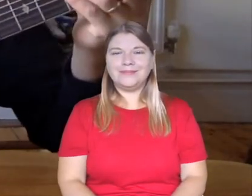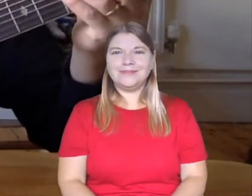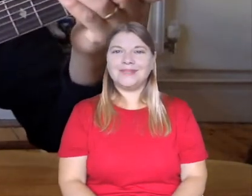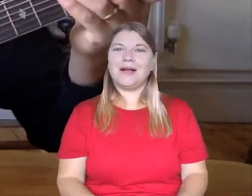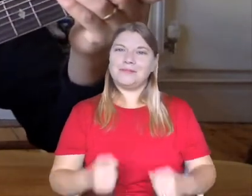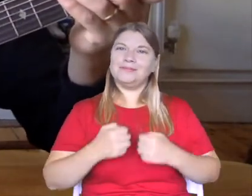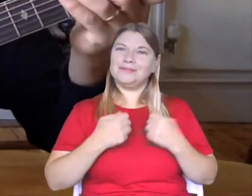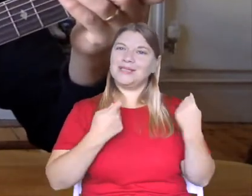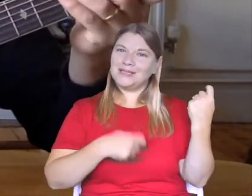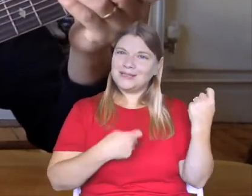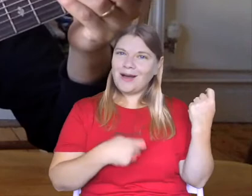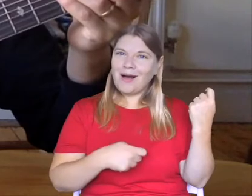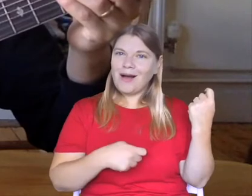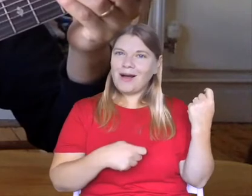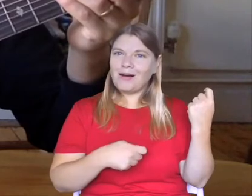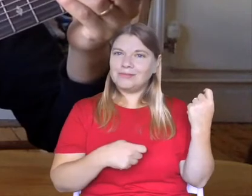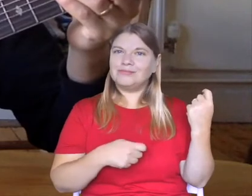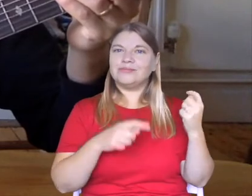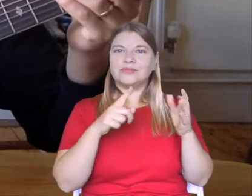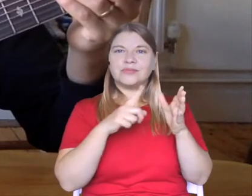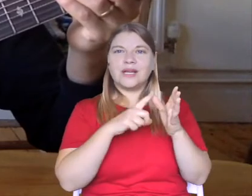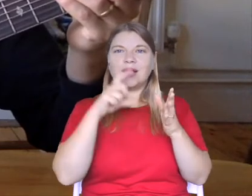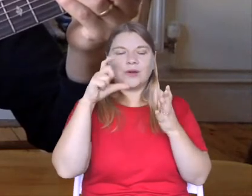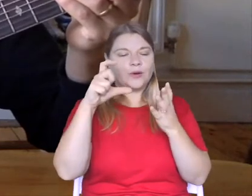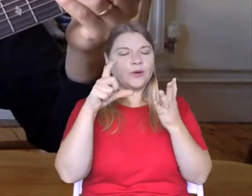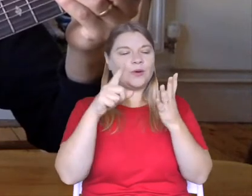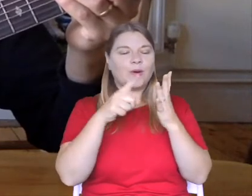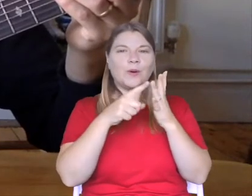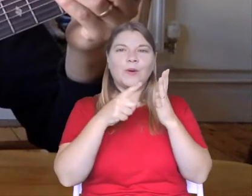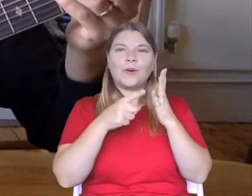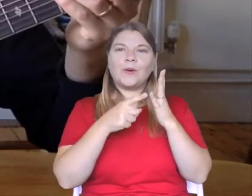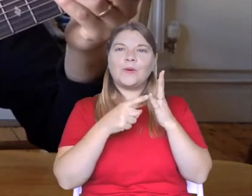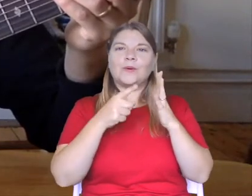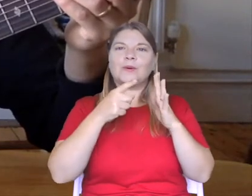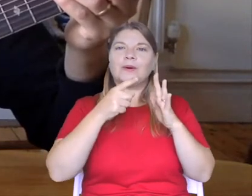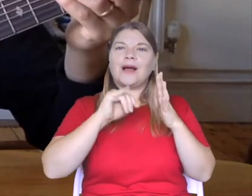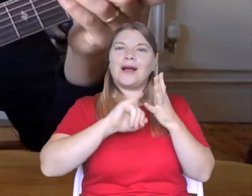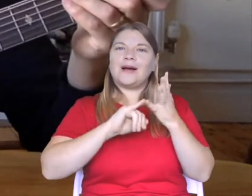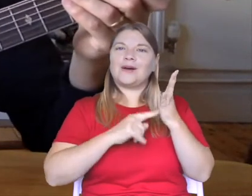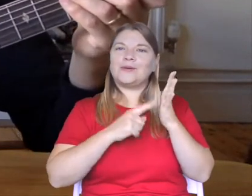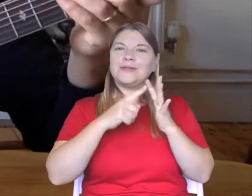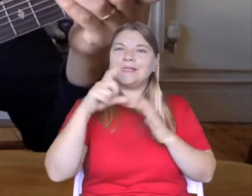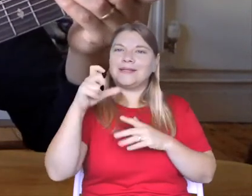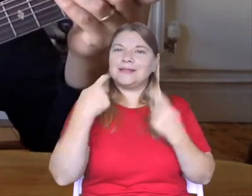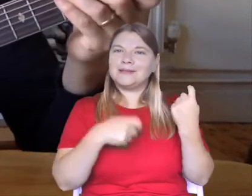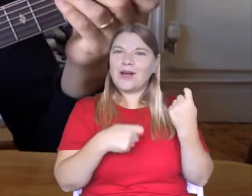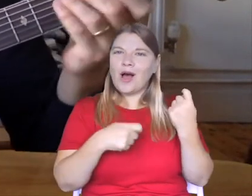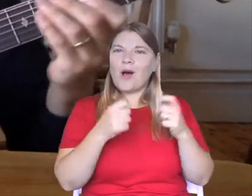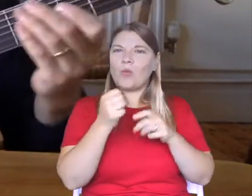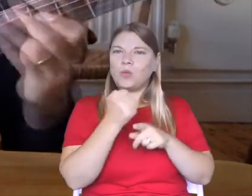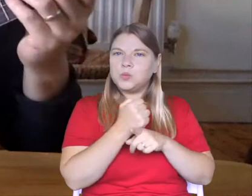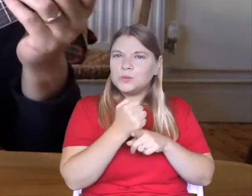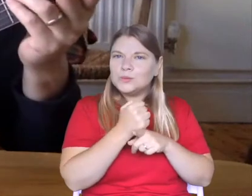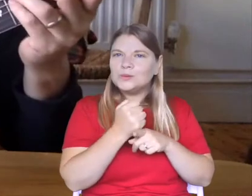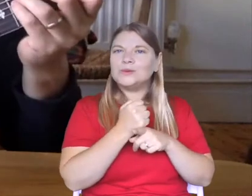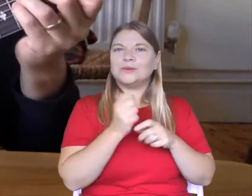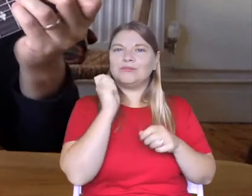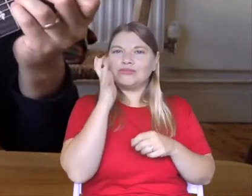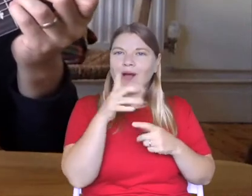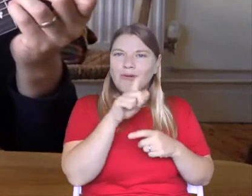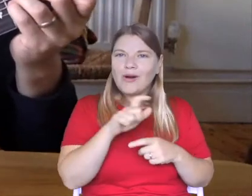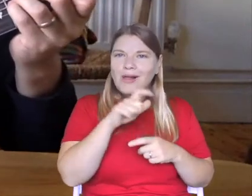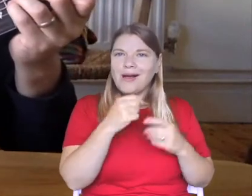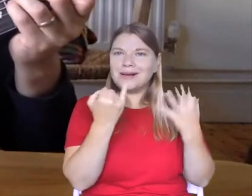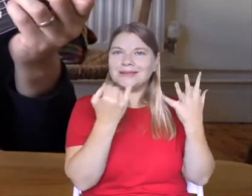This is my guitar. It is an acoustic guitar, so it's made of wood. And it's a nice brown colour. It's got six strings. And it sounds like